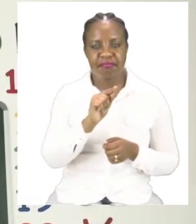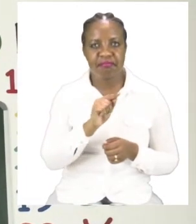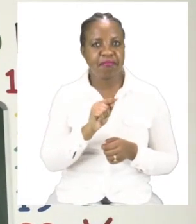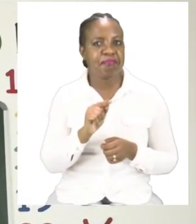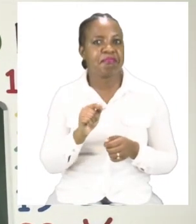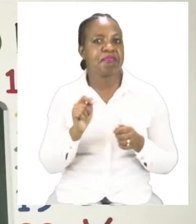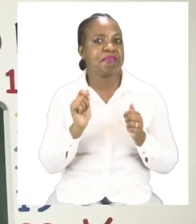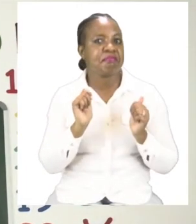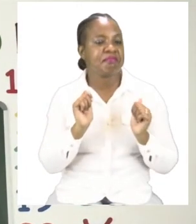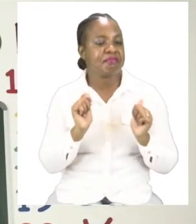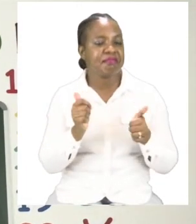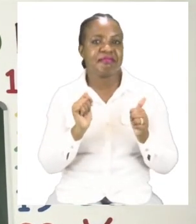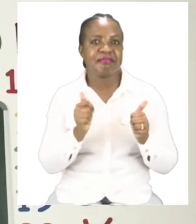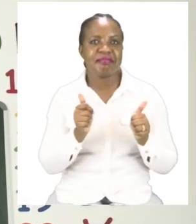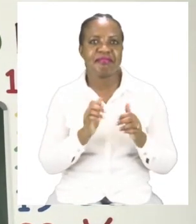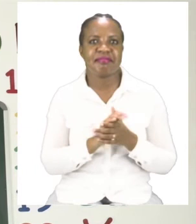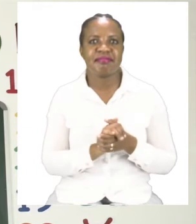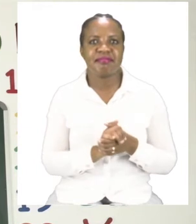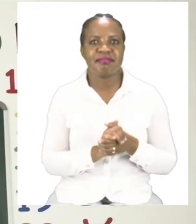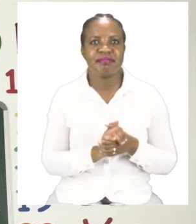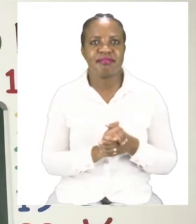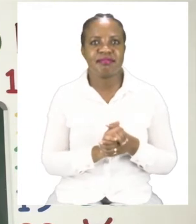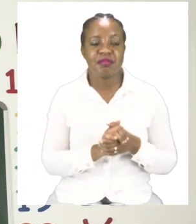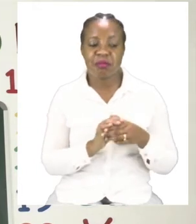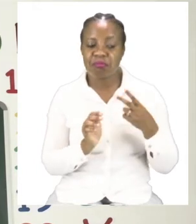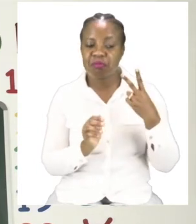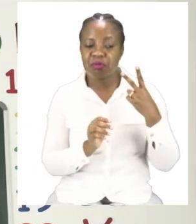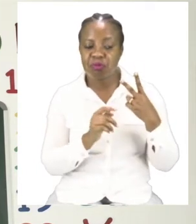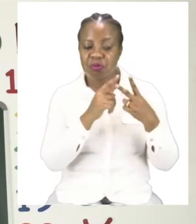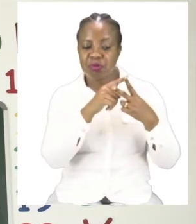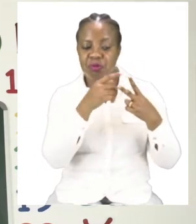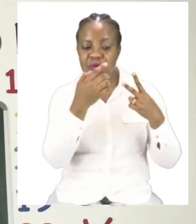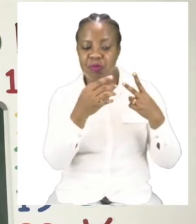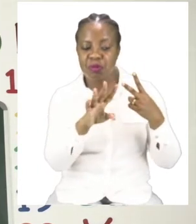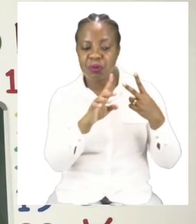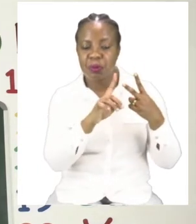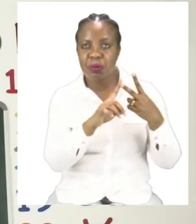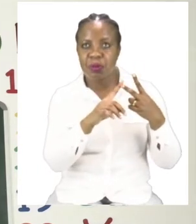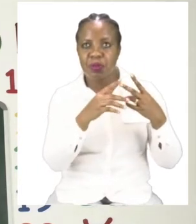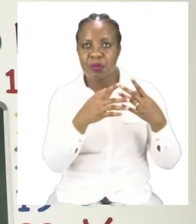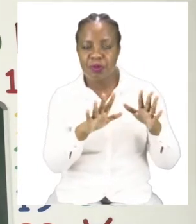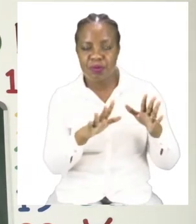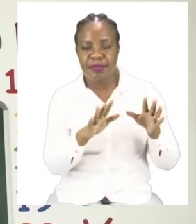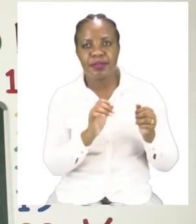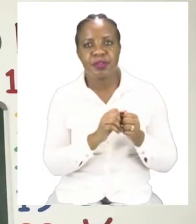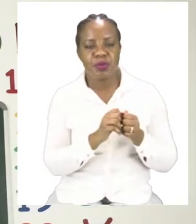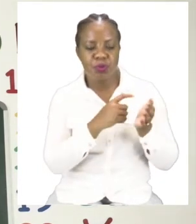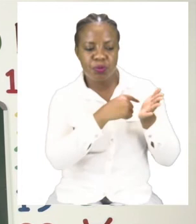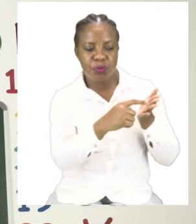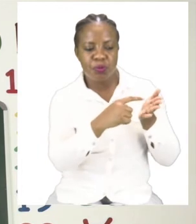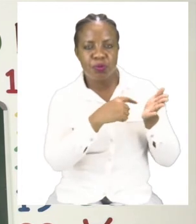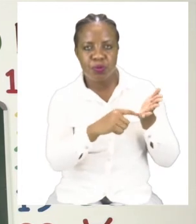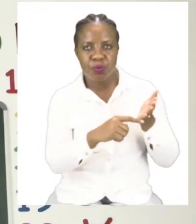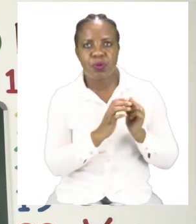done, everyone. So that is 2 words down. I'm going to cross out the word she so that I